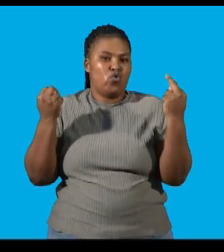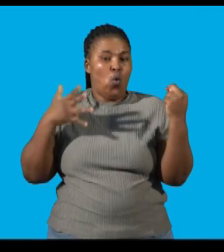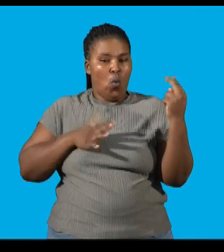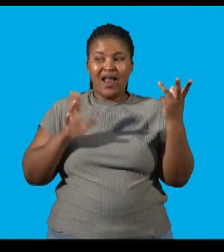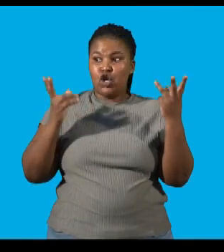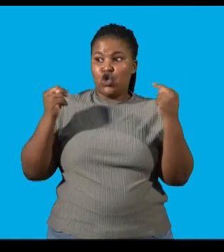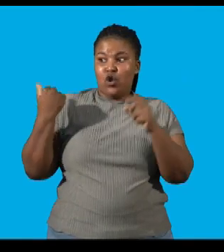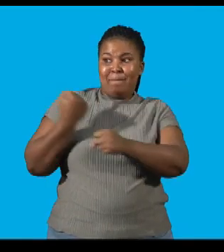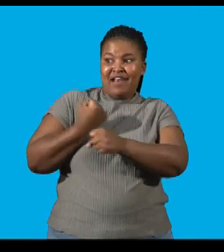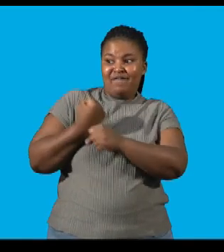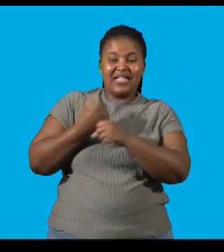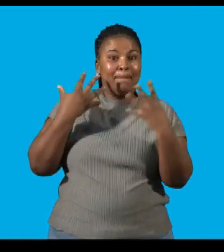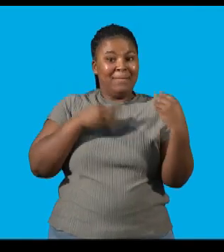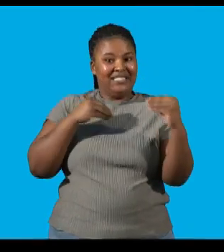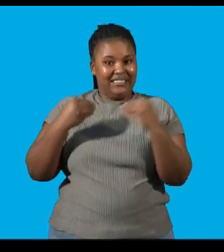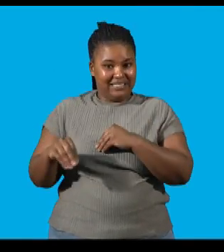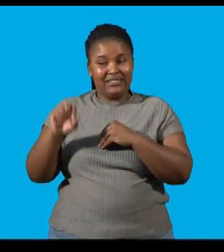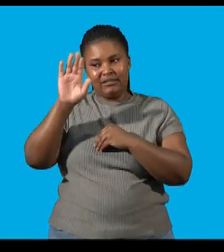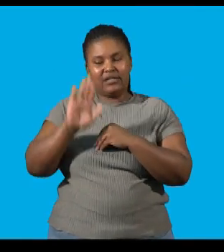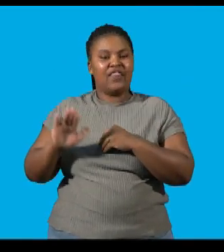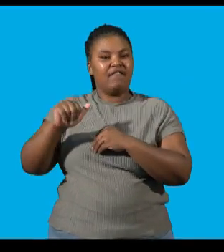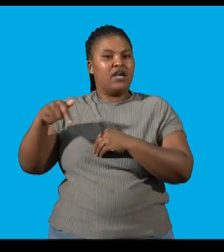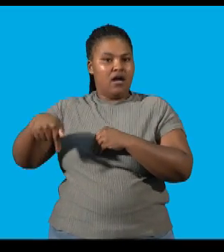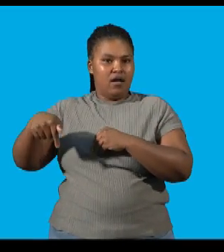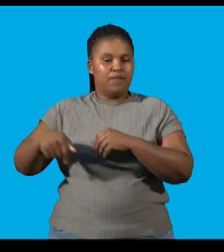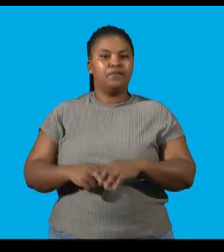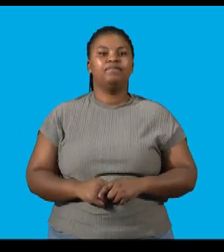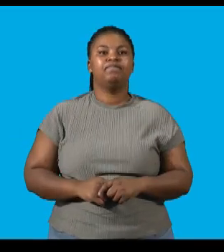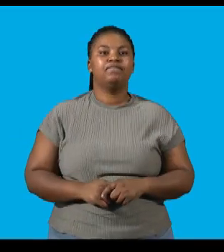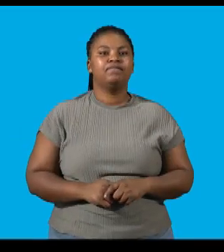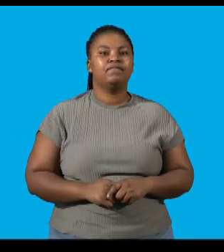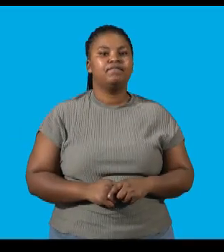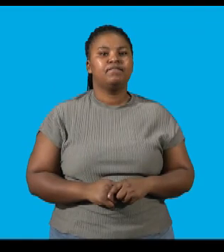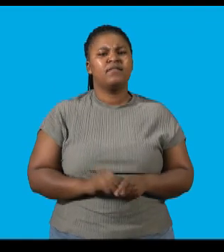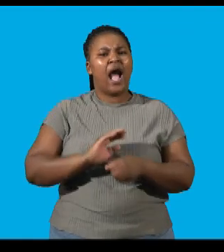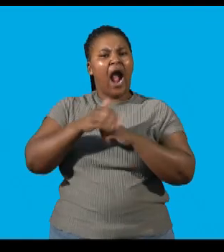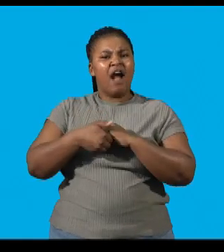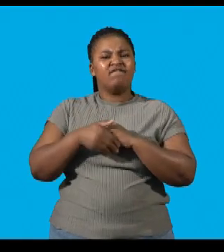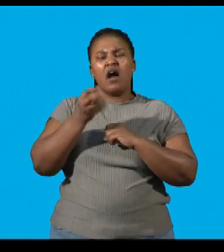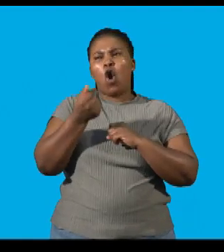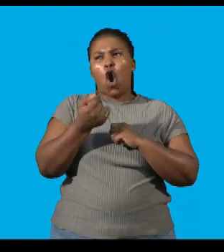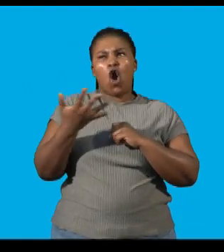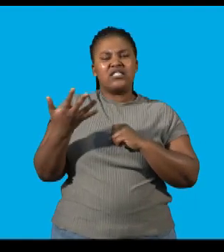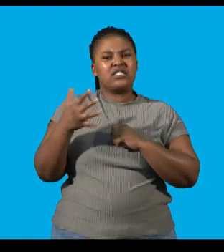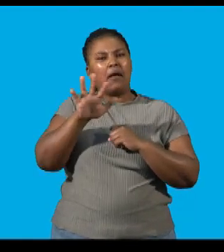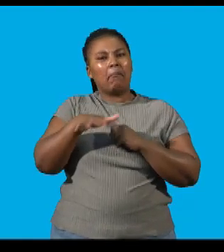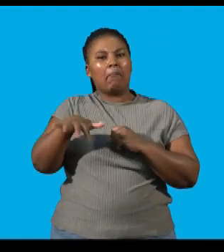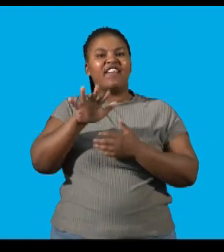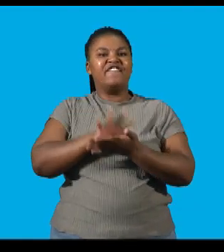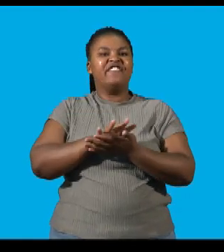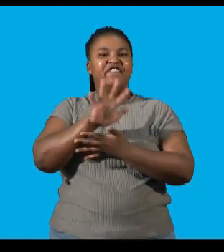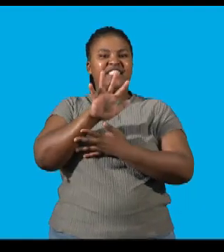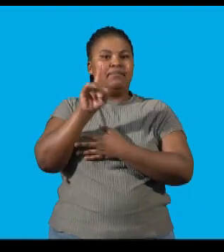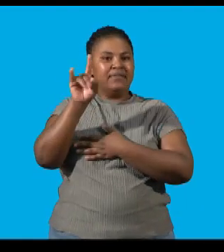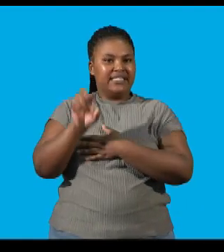in manufacturing businesses in South Africa. It covers the cost, that is